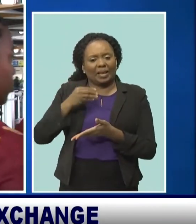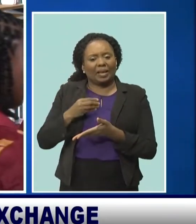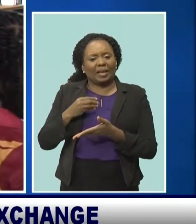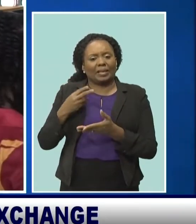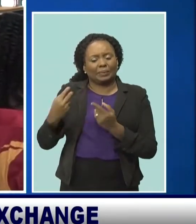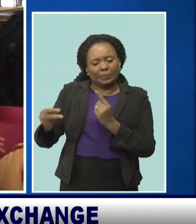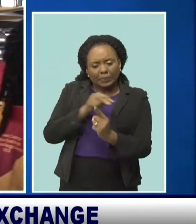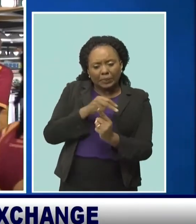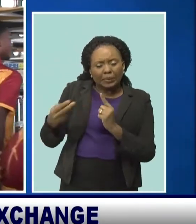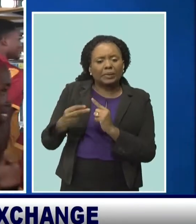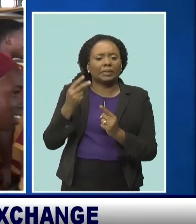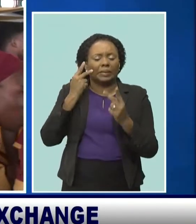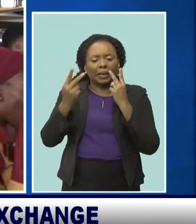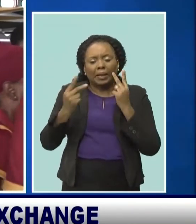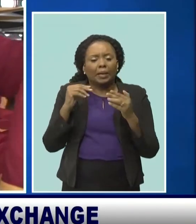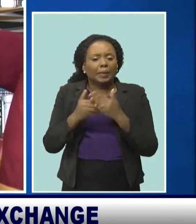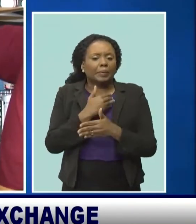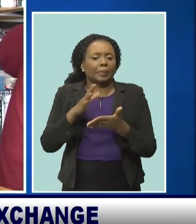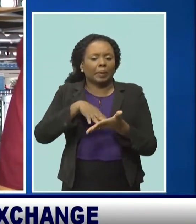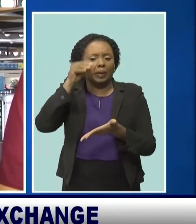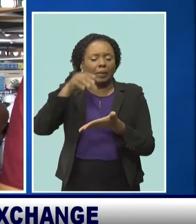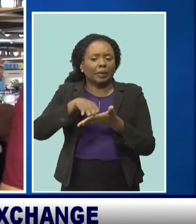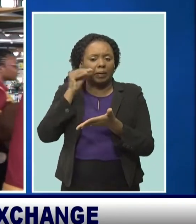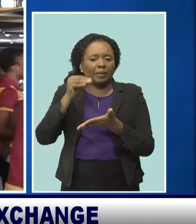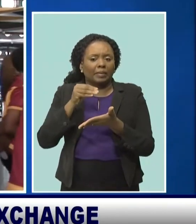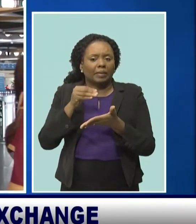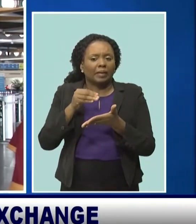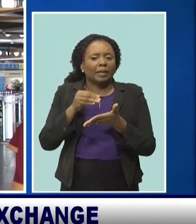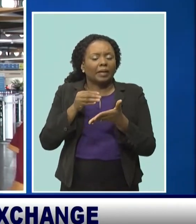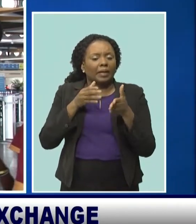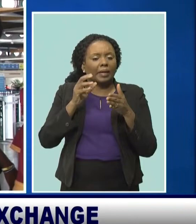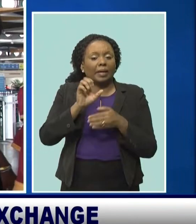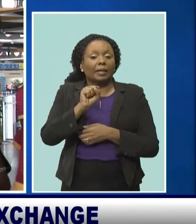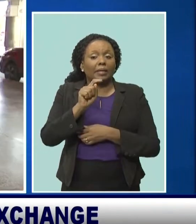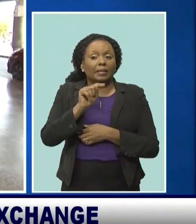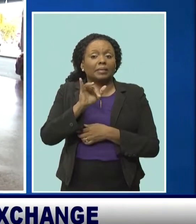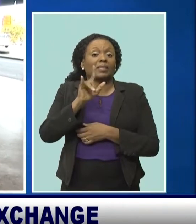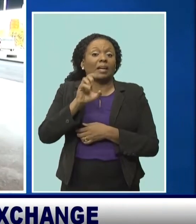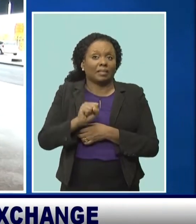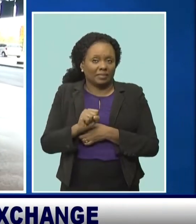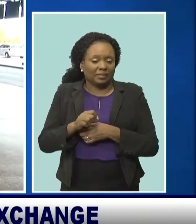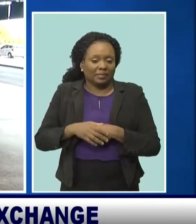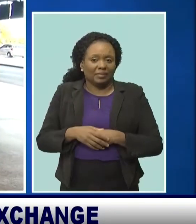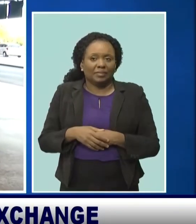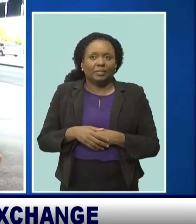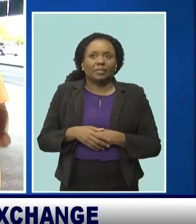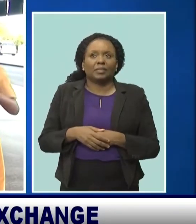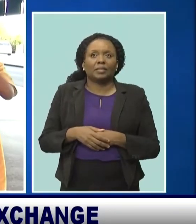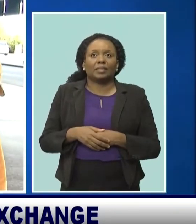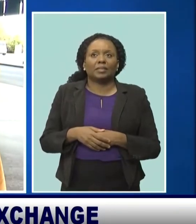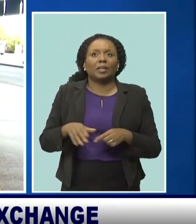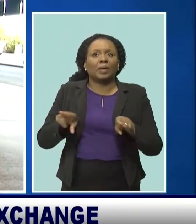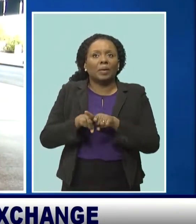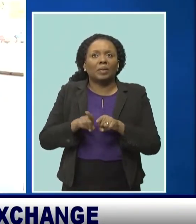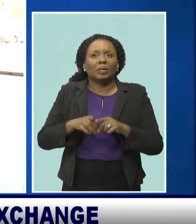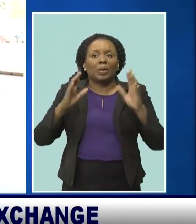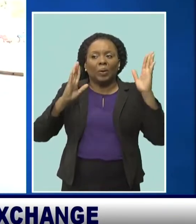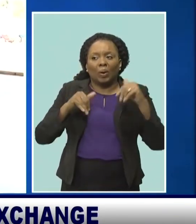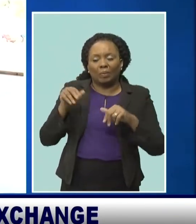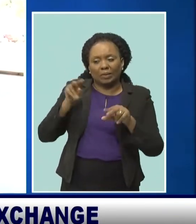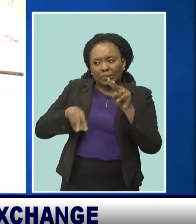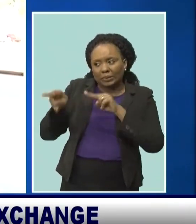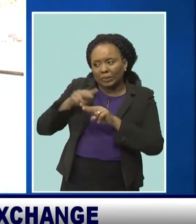learning techniques, which will allow me to do great in my CAPE exams in the coming future. School officials say they're also hoping to observe